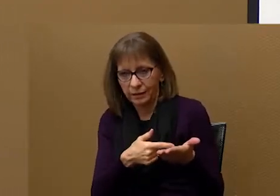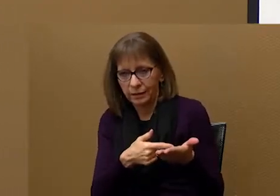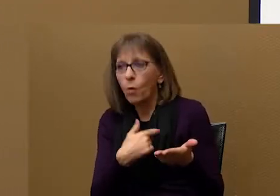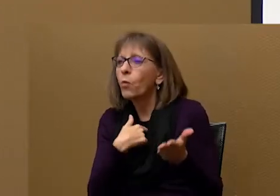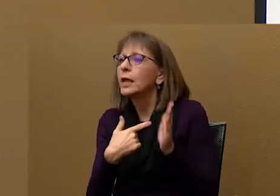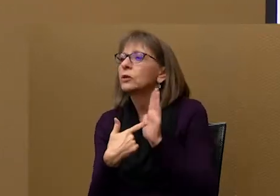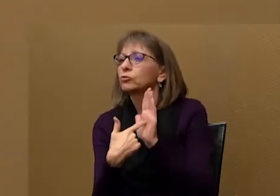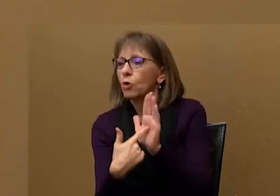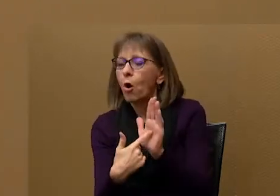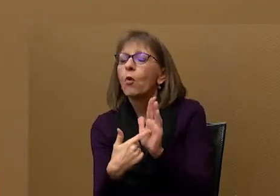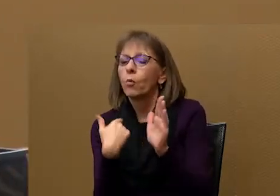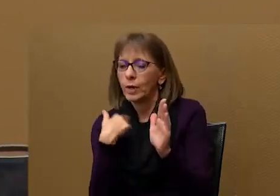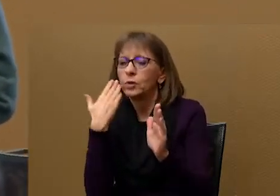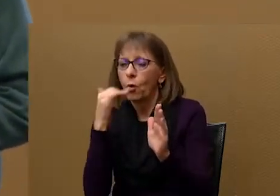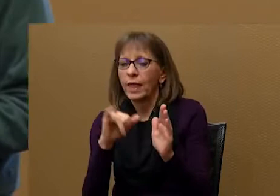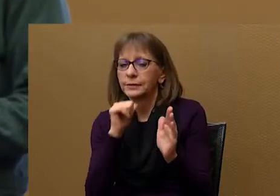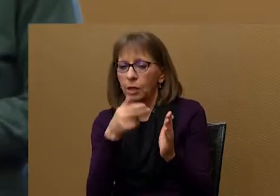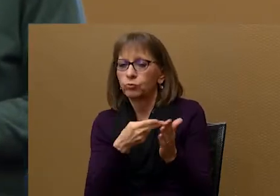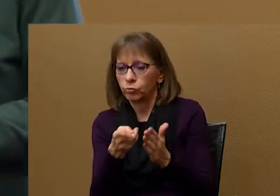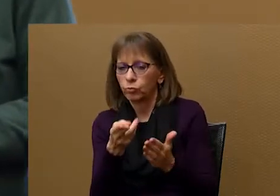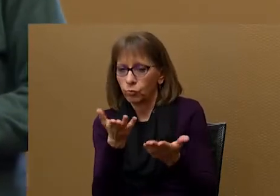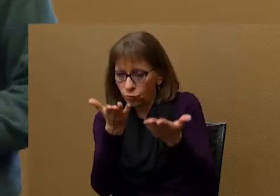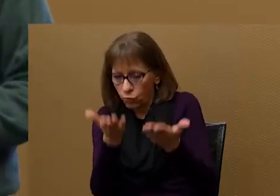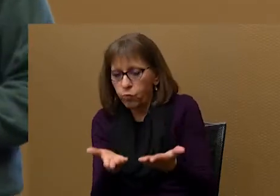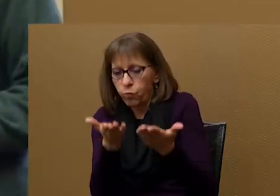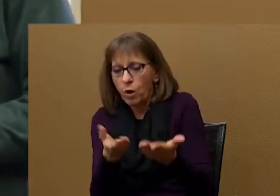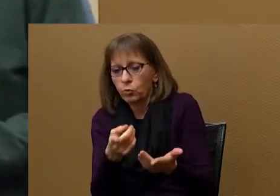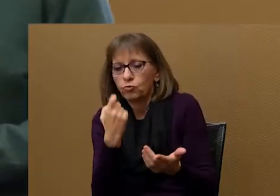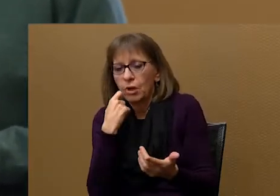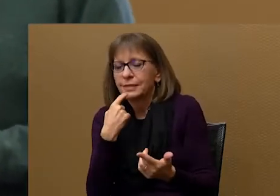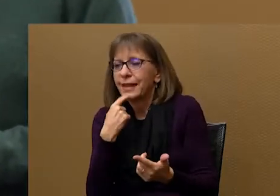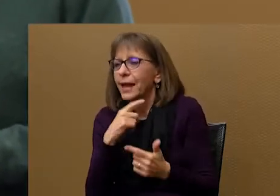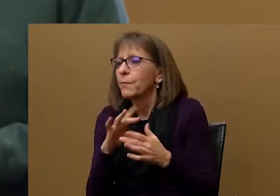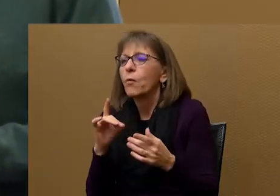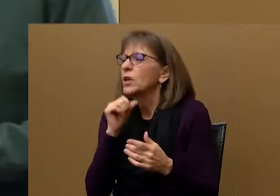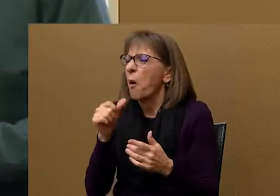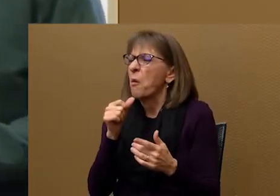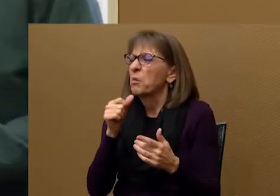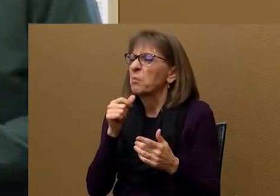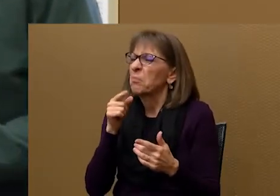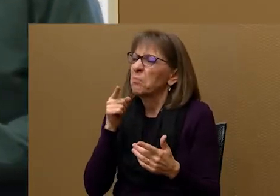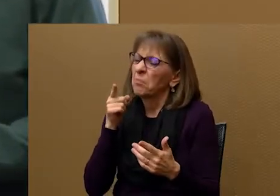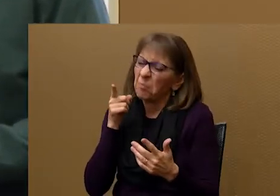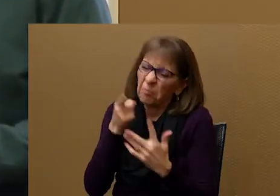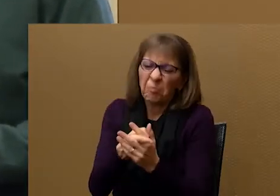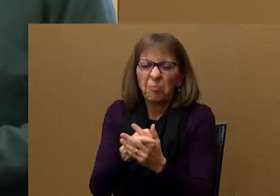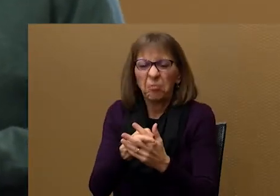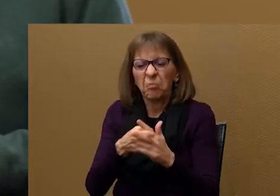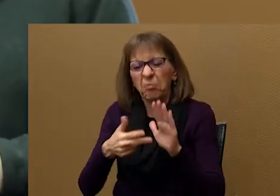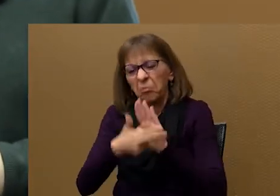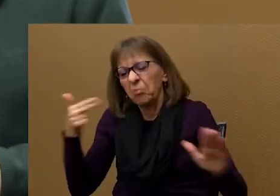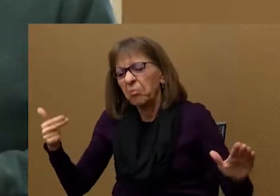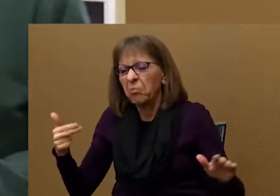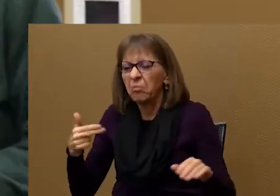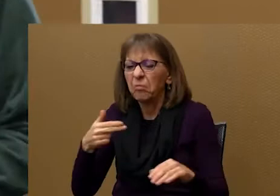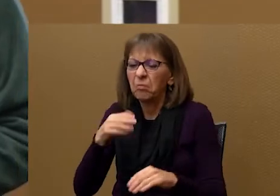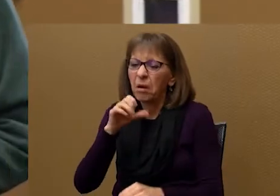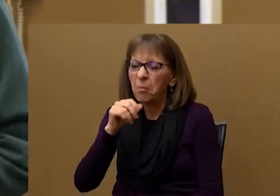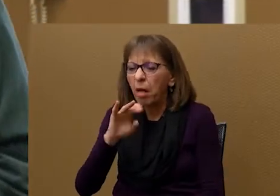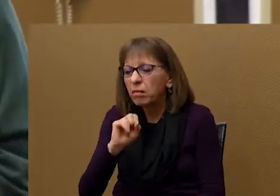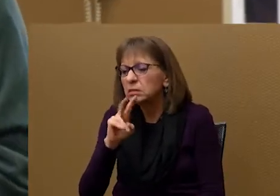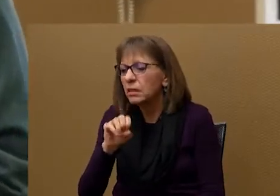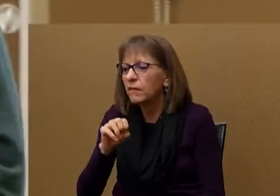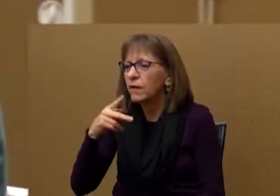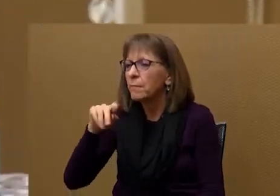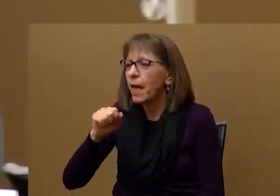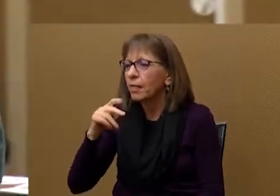is why. So we show that we know that what he's saying is not the truth, but we don't, accuse him